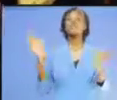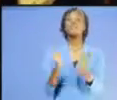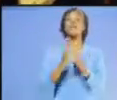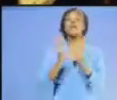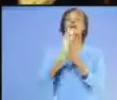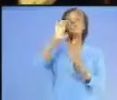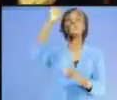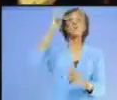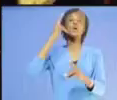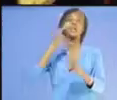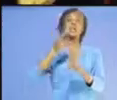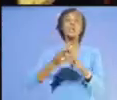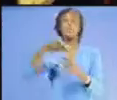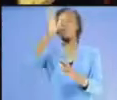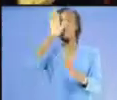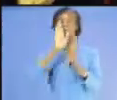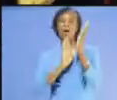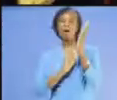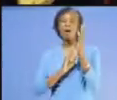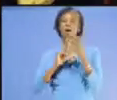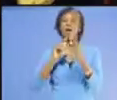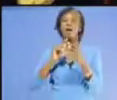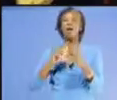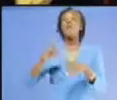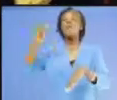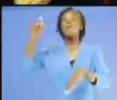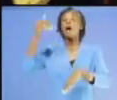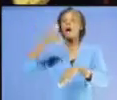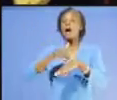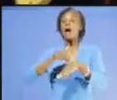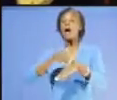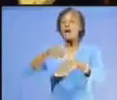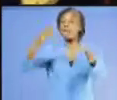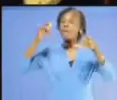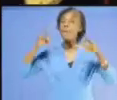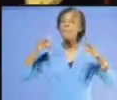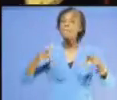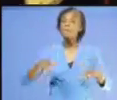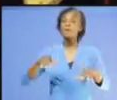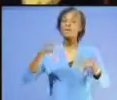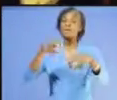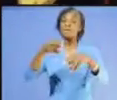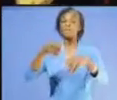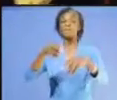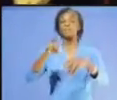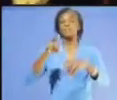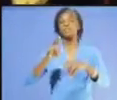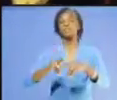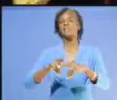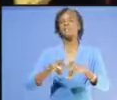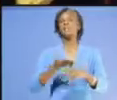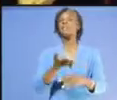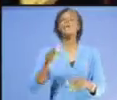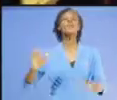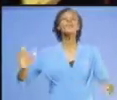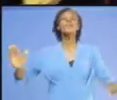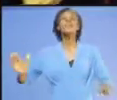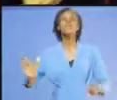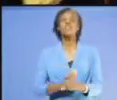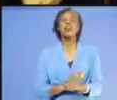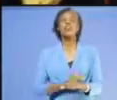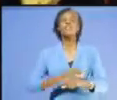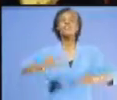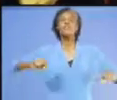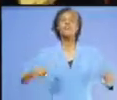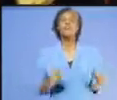name that at the mercy seat there is still sufficient grace.